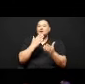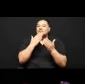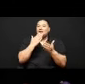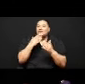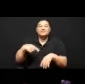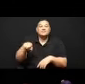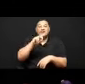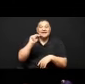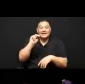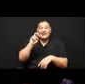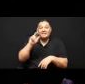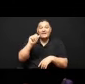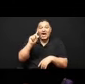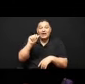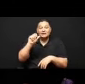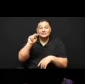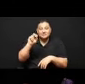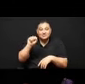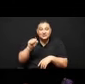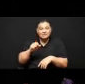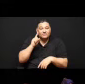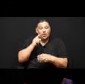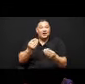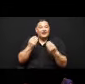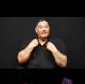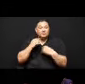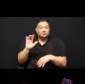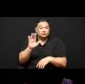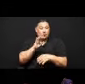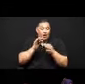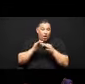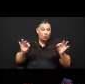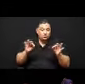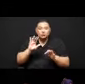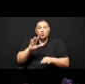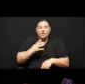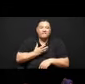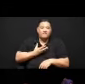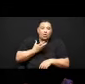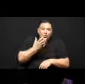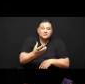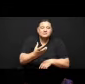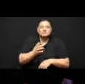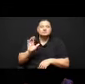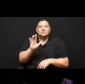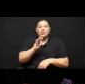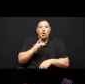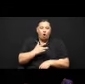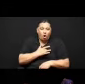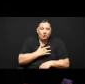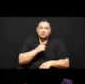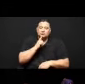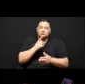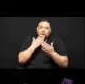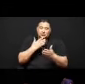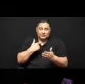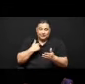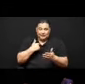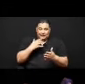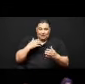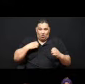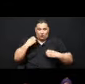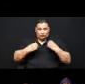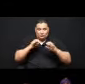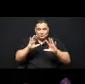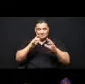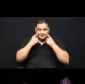language, your voice, your hearts. We appreciate it. I'm getting emotional. And now I want to thank my readers,